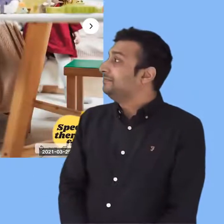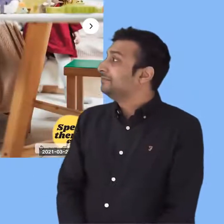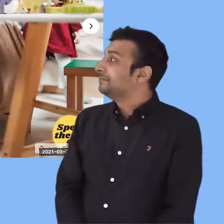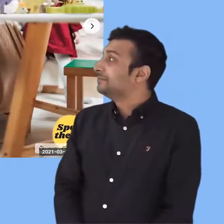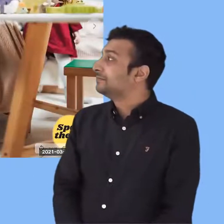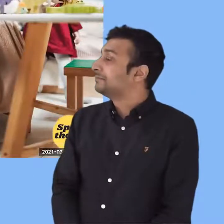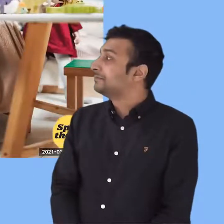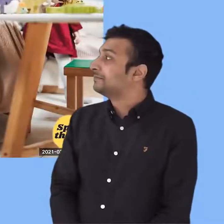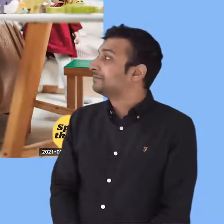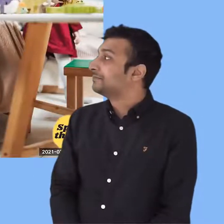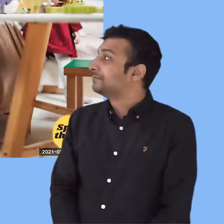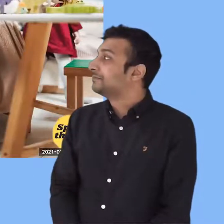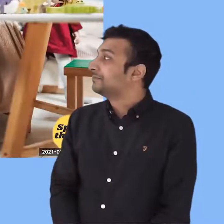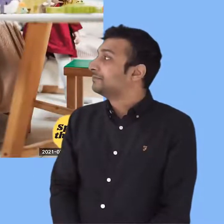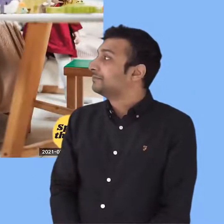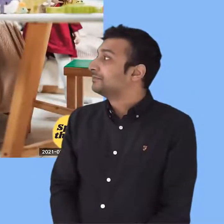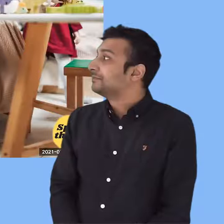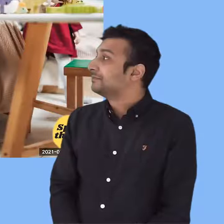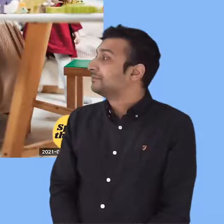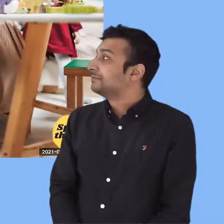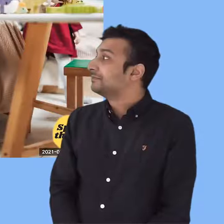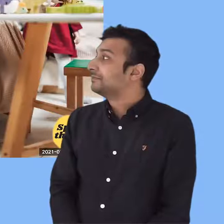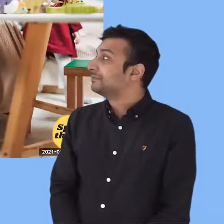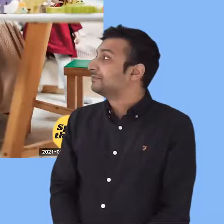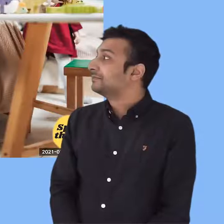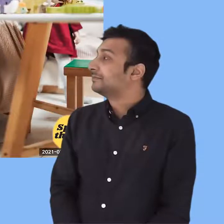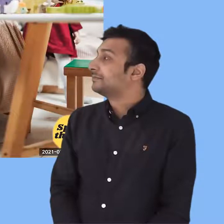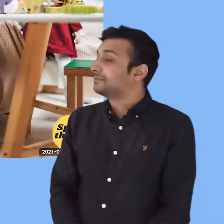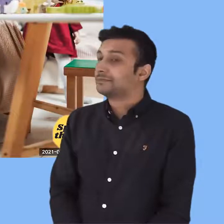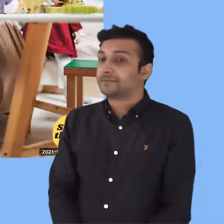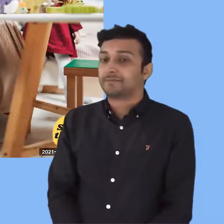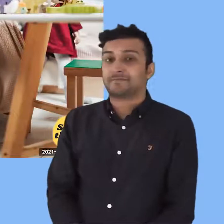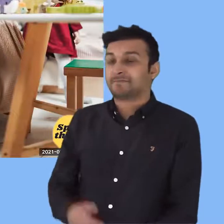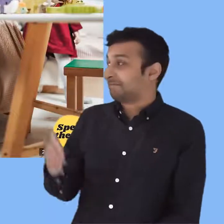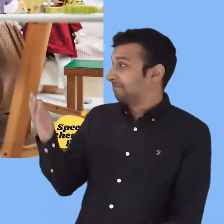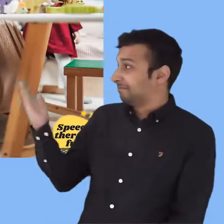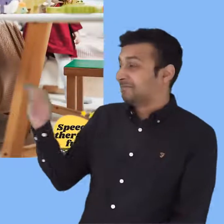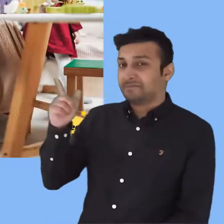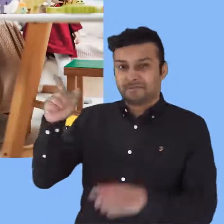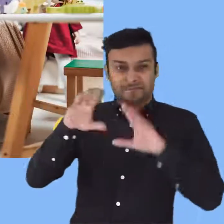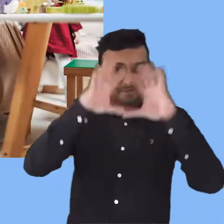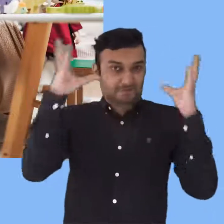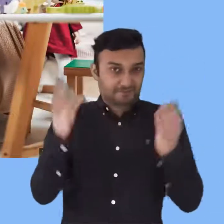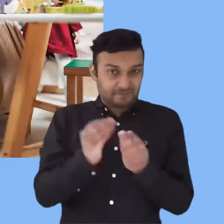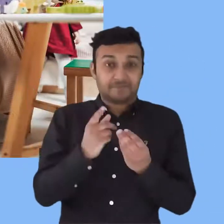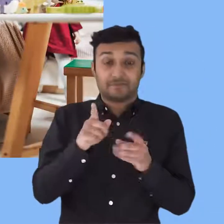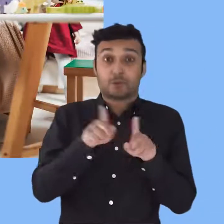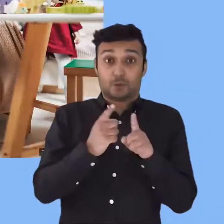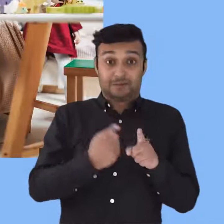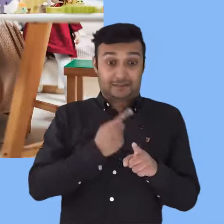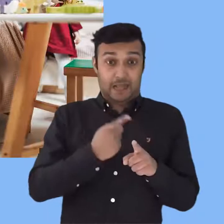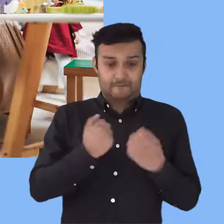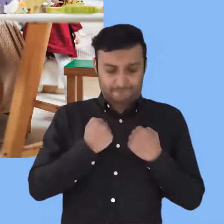Okay, so we're just going to jump straight into it. So this is an overview. We're going to have a closer look at ourselves, do some self-reflection